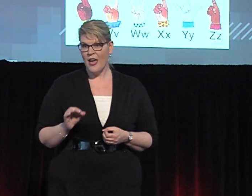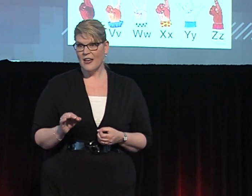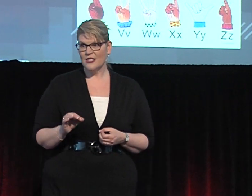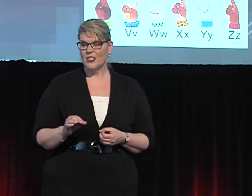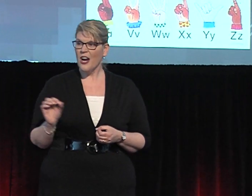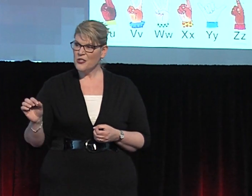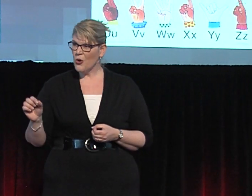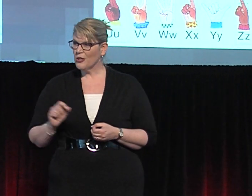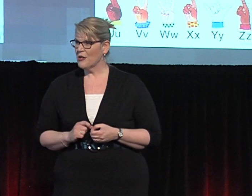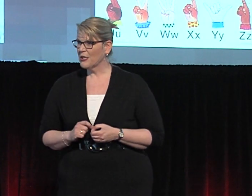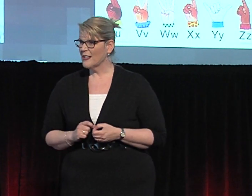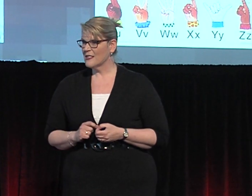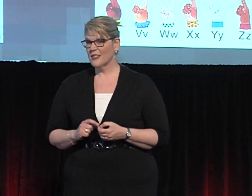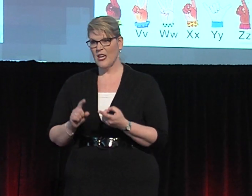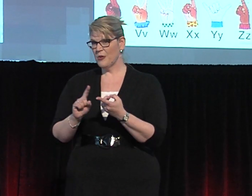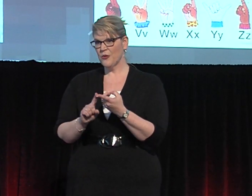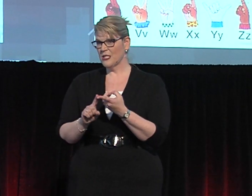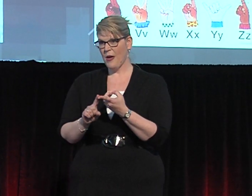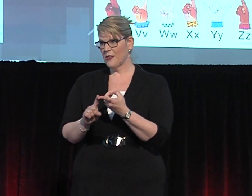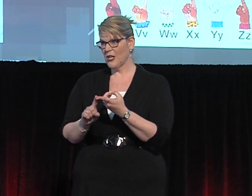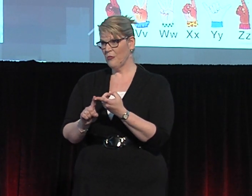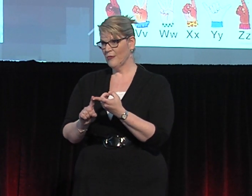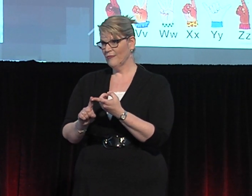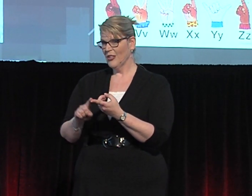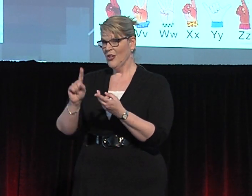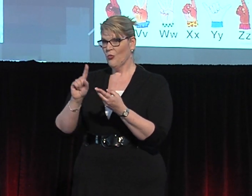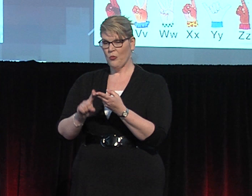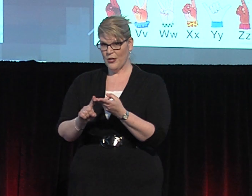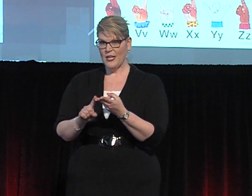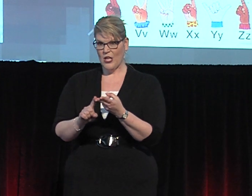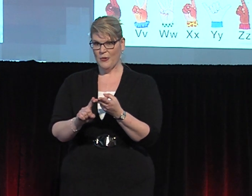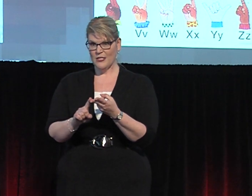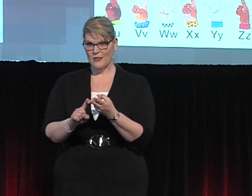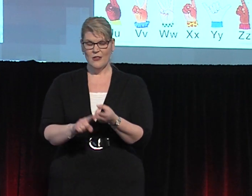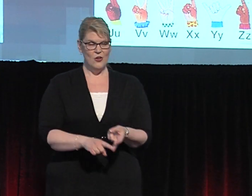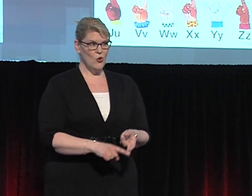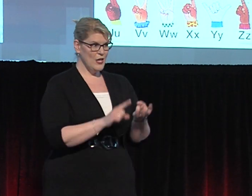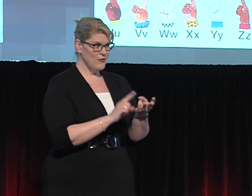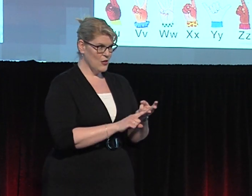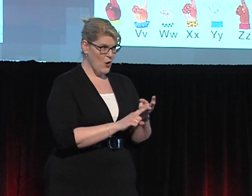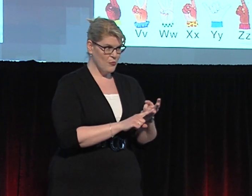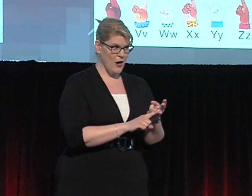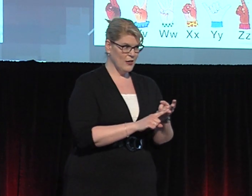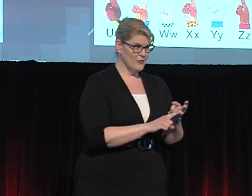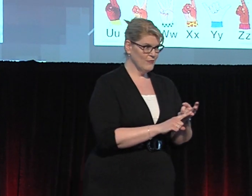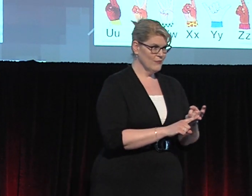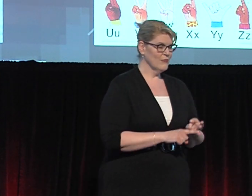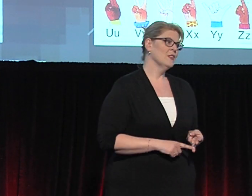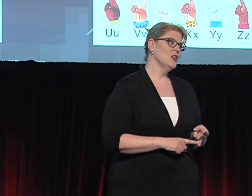In fact, Carter's cochlear implants can't be used in the bathtub, while wearing a helmet, or even at a water